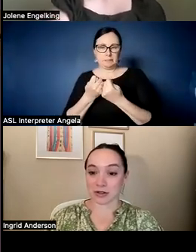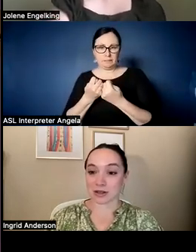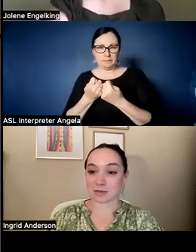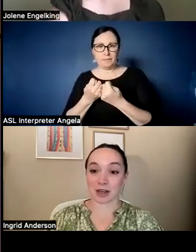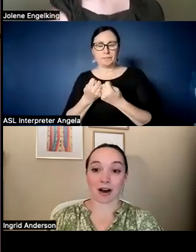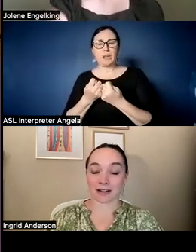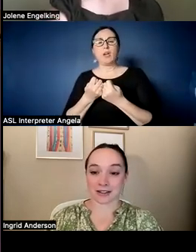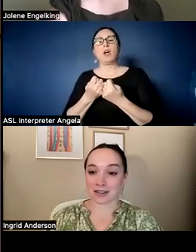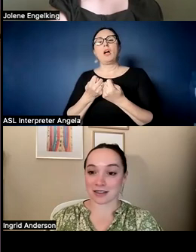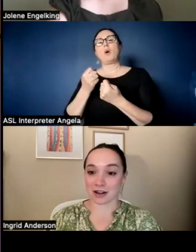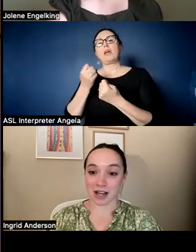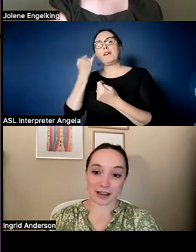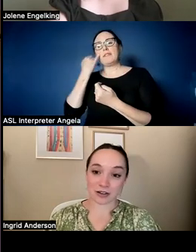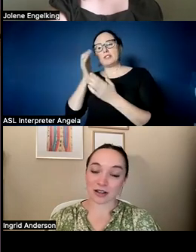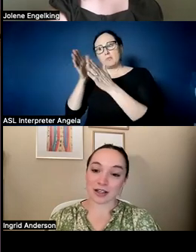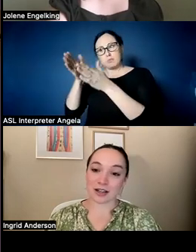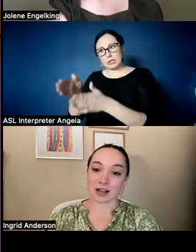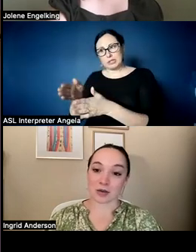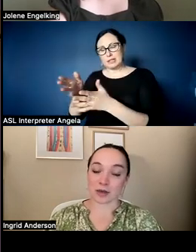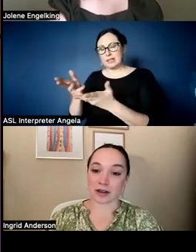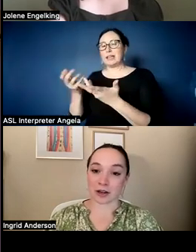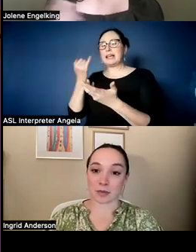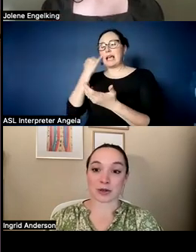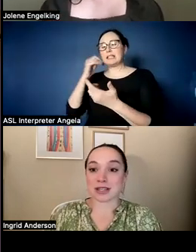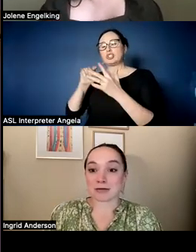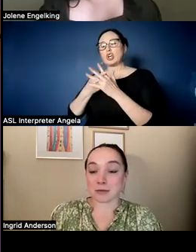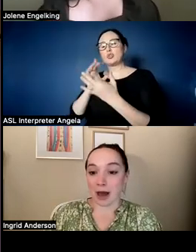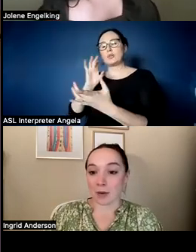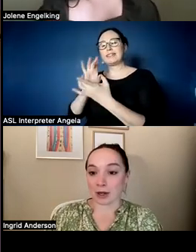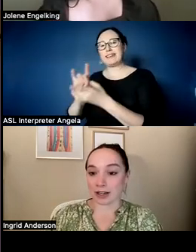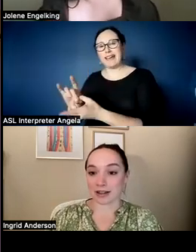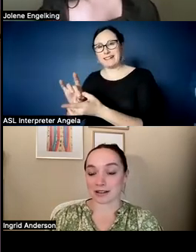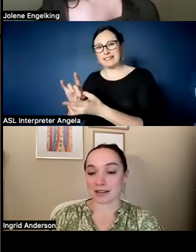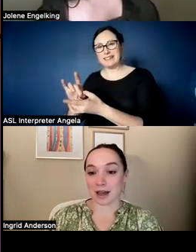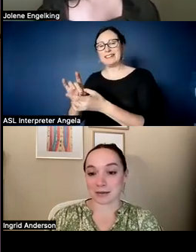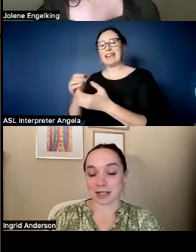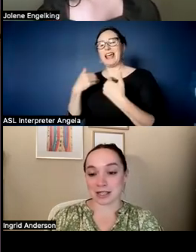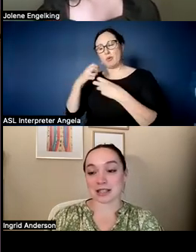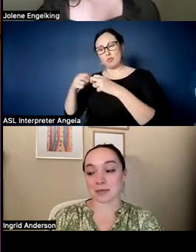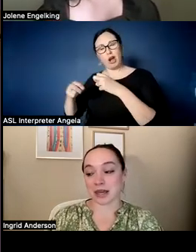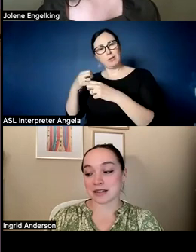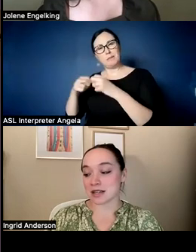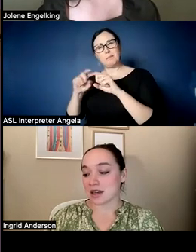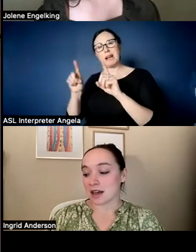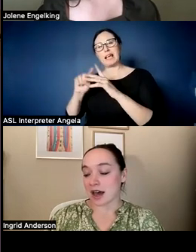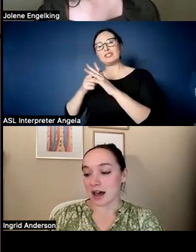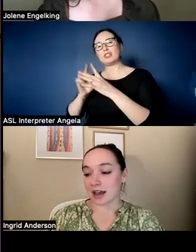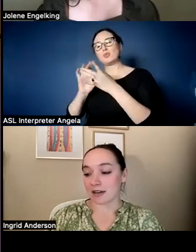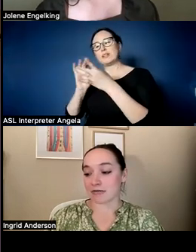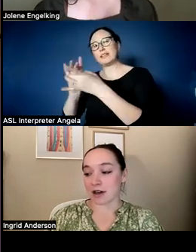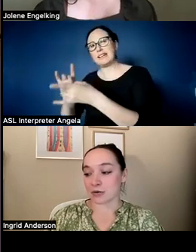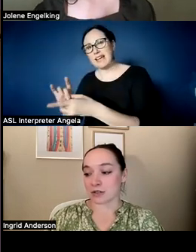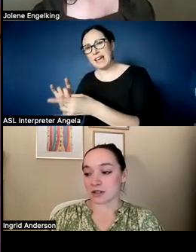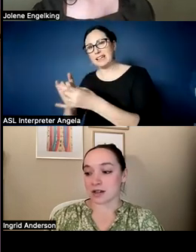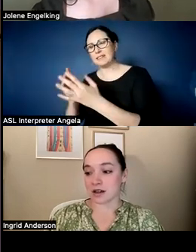the person, beyond their title, beyond their perceived power in the MDT space,